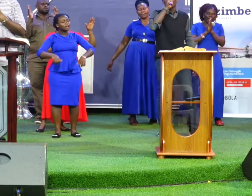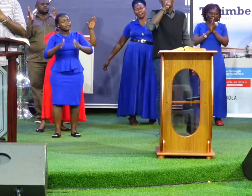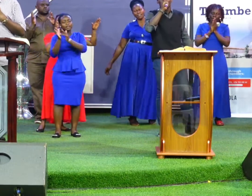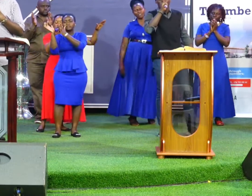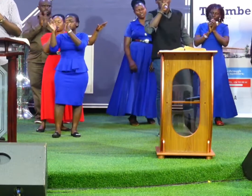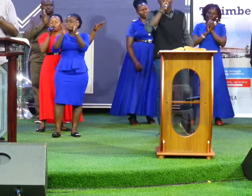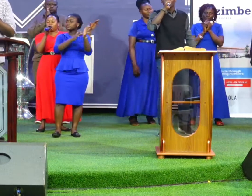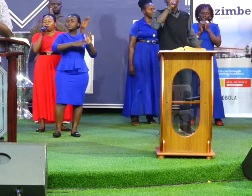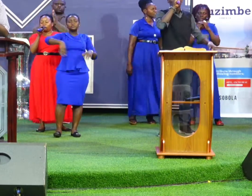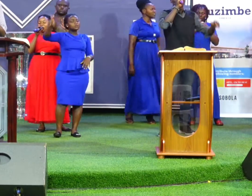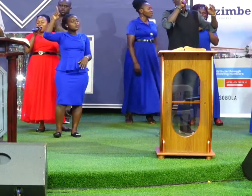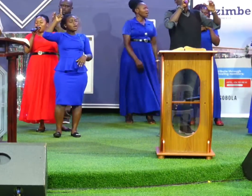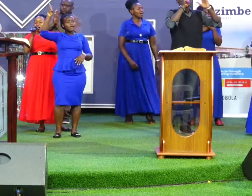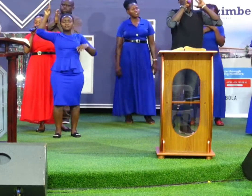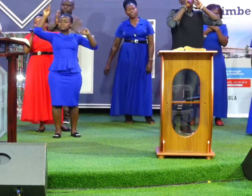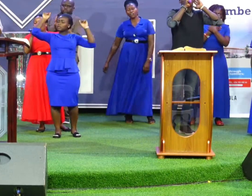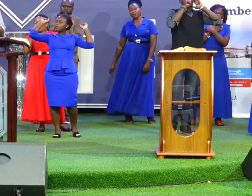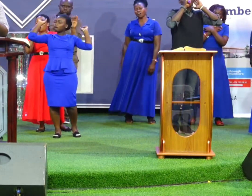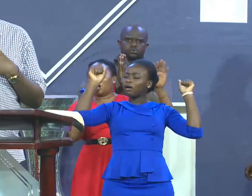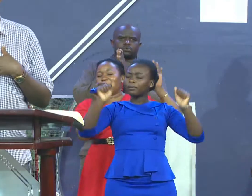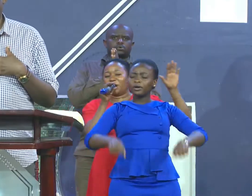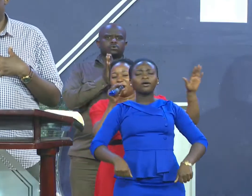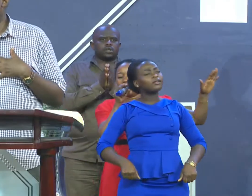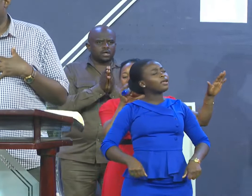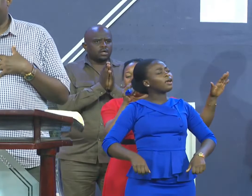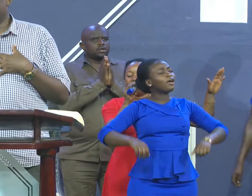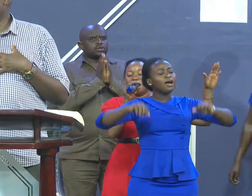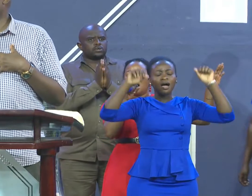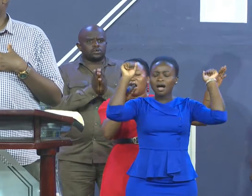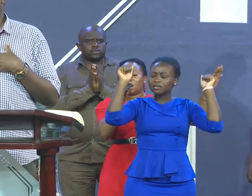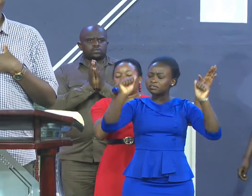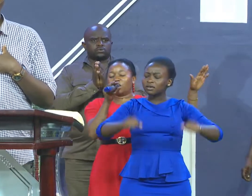Asobola. Asobola. Asobola. Asobola.